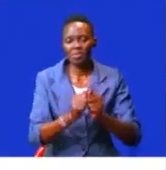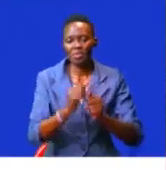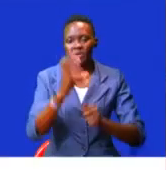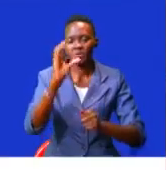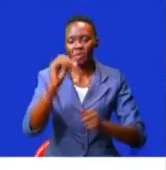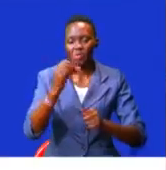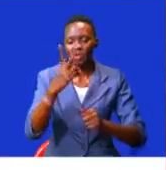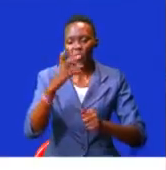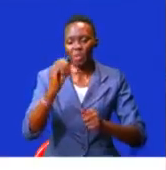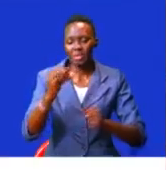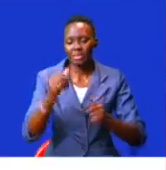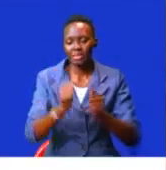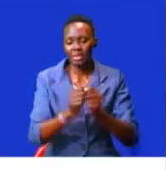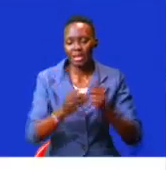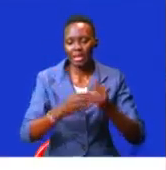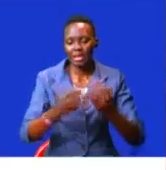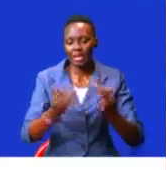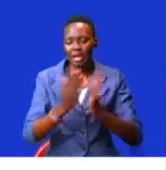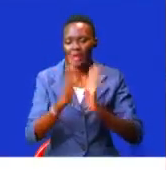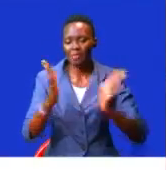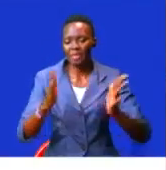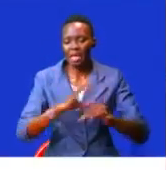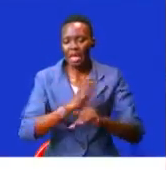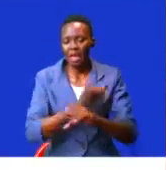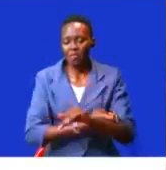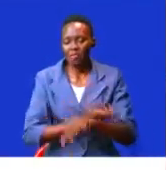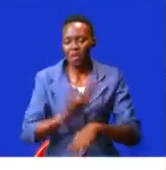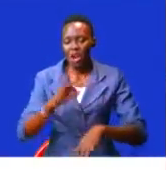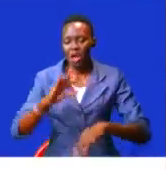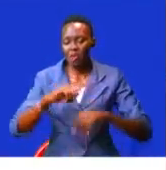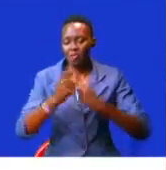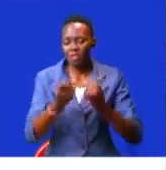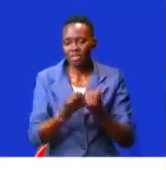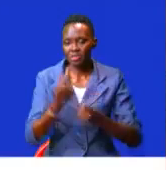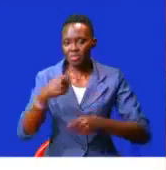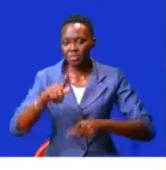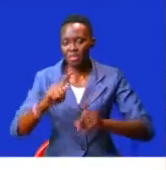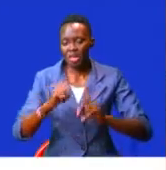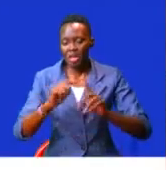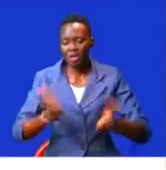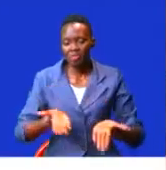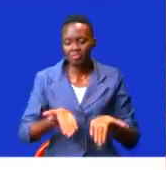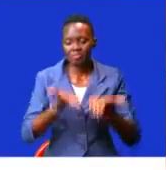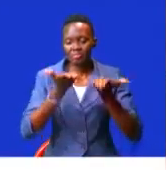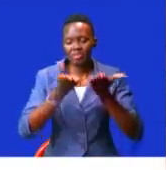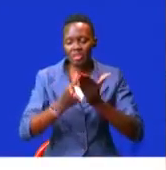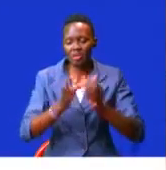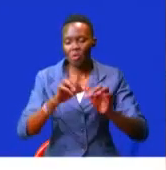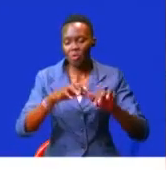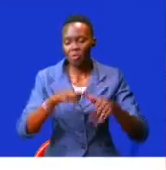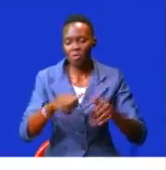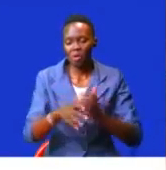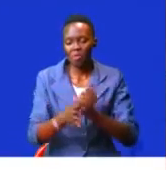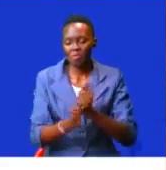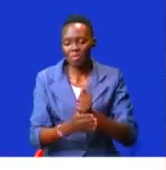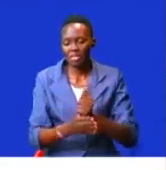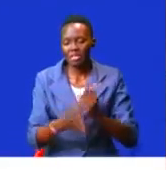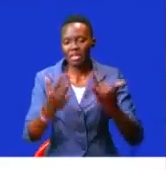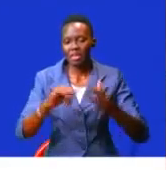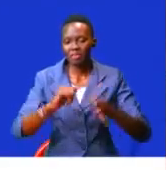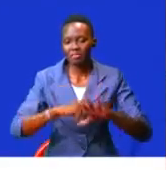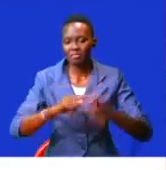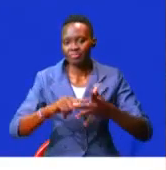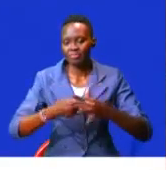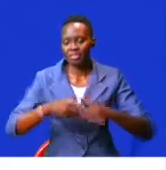2019, and we acknowledge and appreciate the efforts of your team in promoting aquaculture within the county. When we started, we